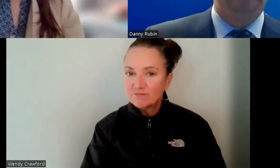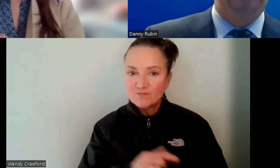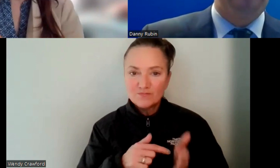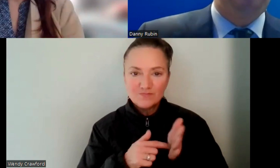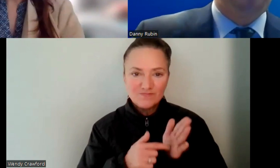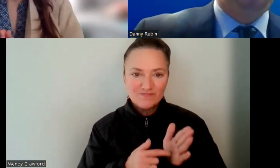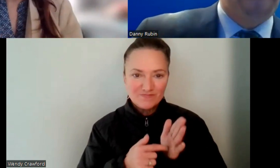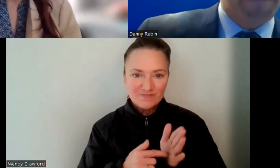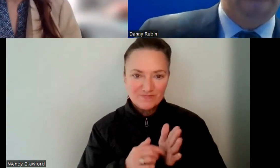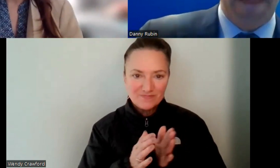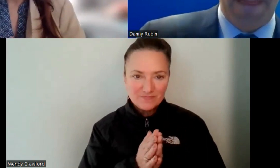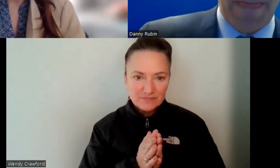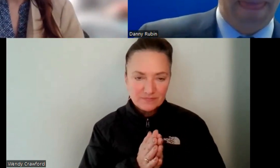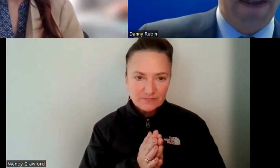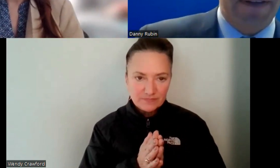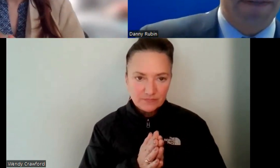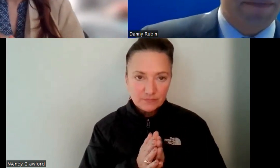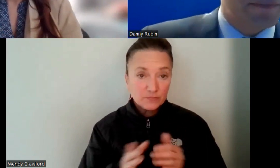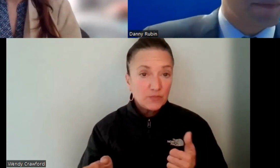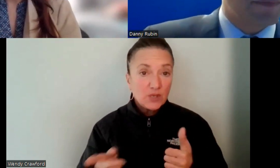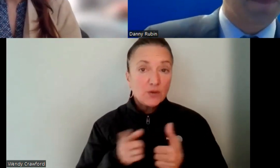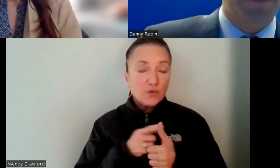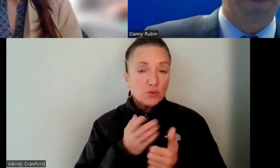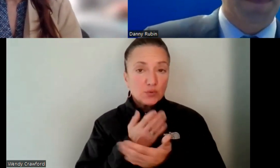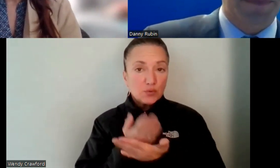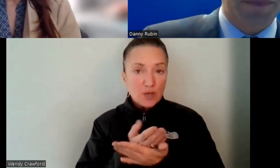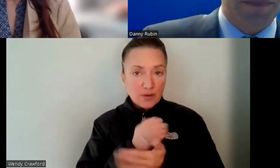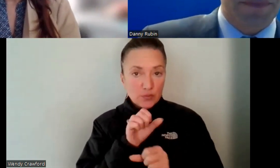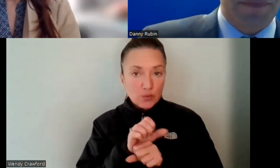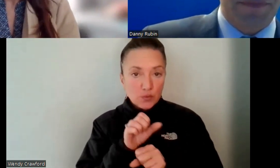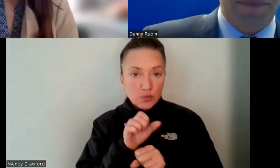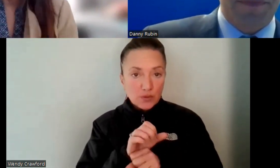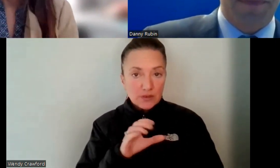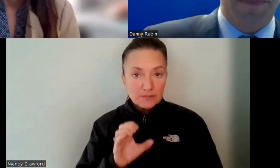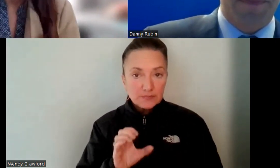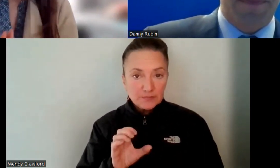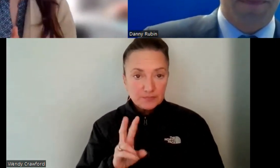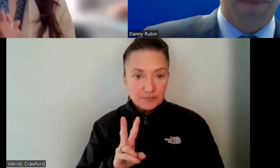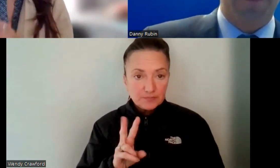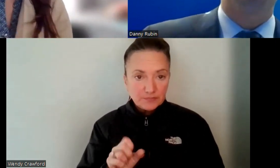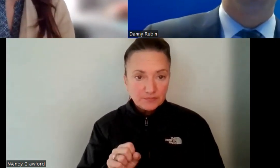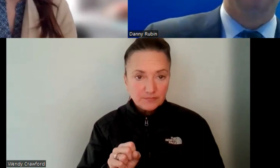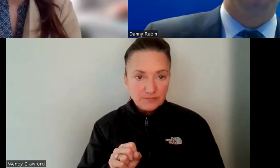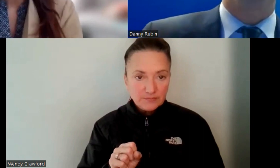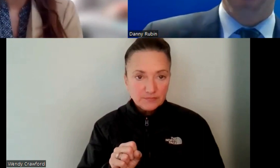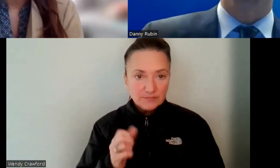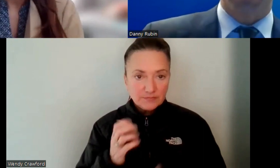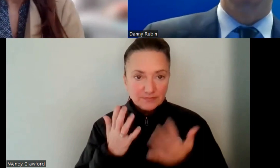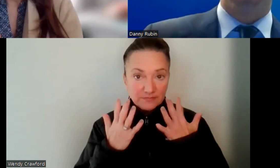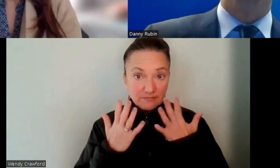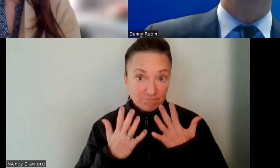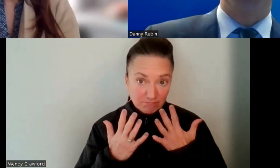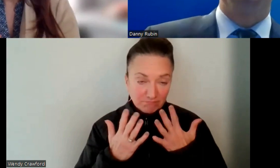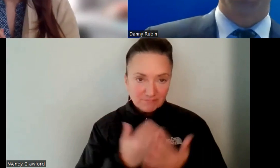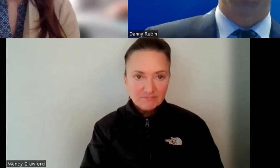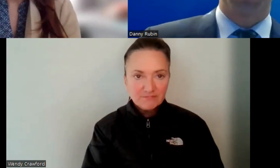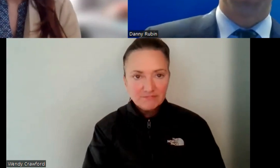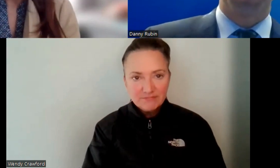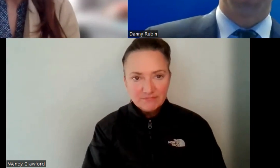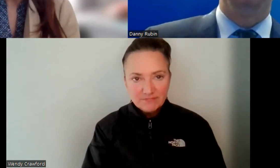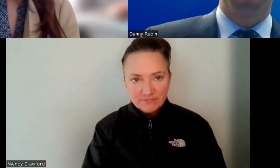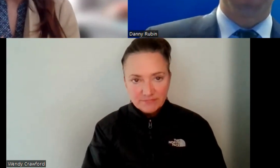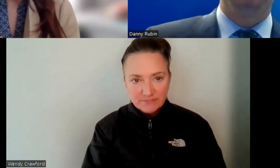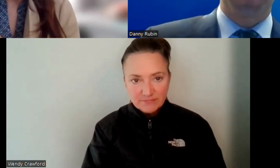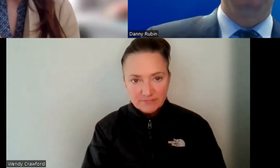is like when I first started at CVS Pharmacy, and it was a sad moment, but I'll get to that. Please go ahead. Yeah,